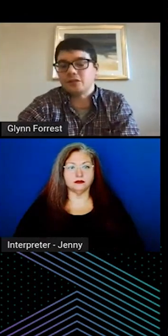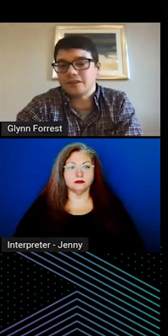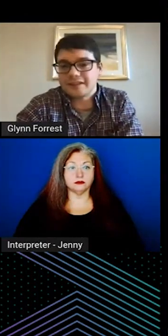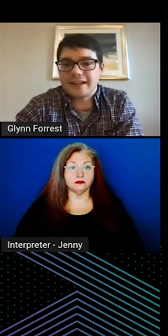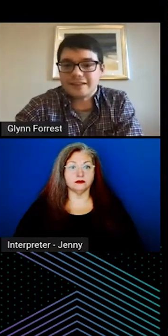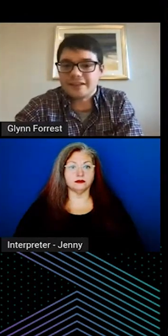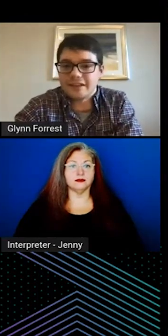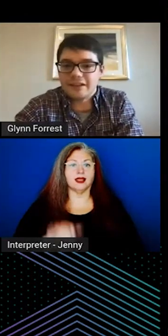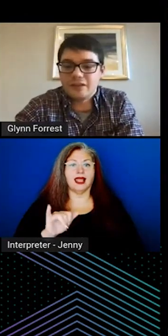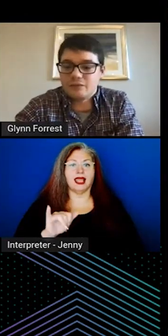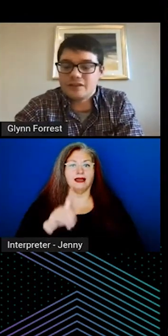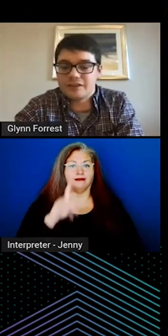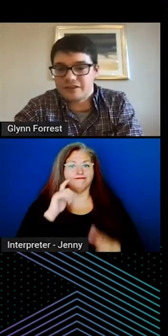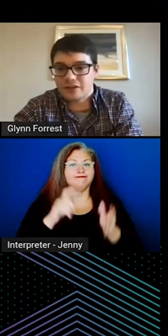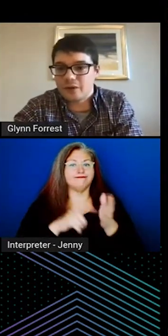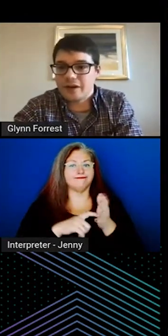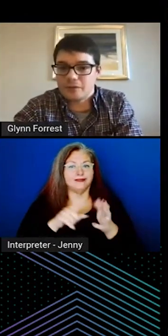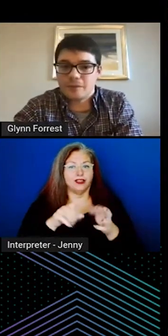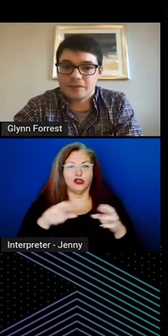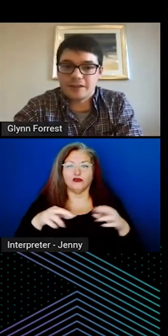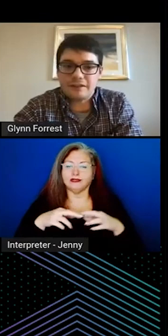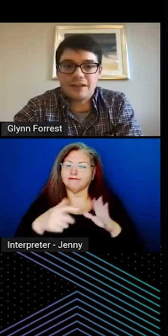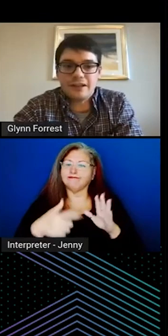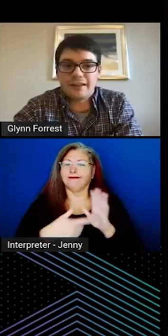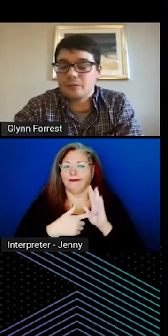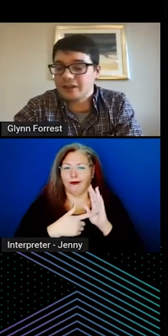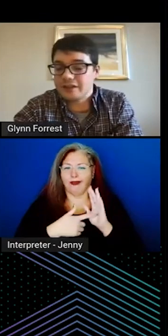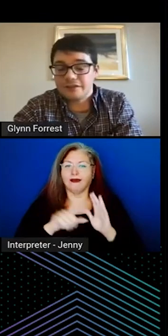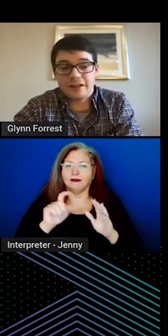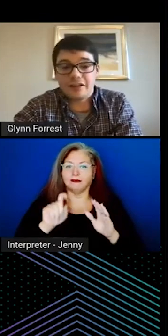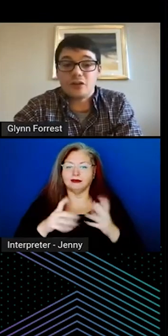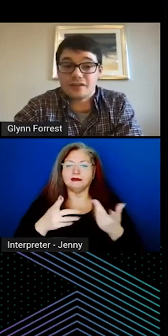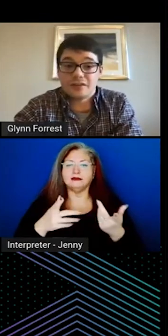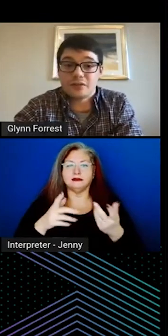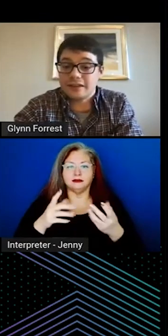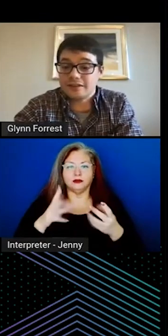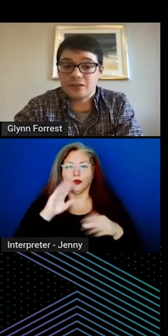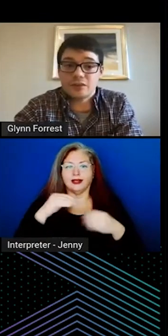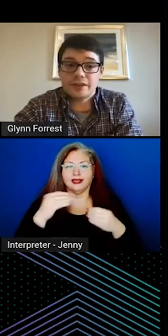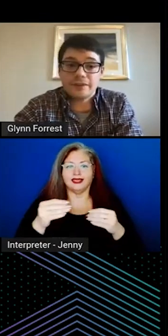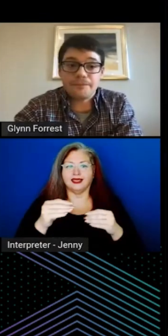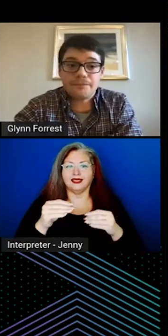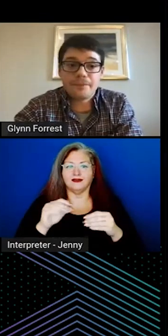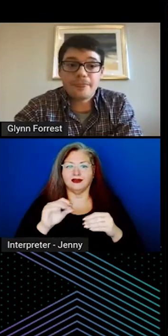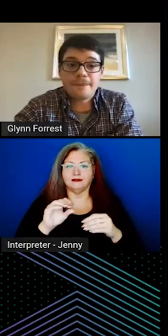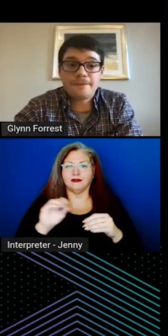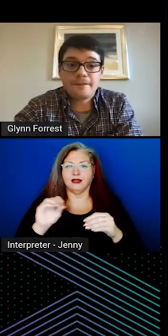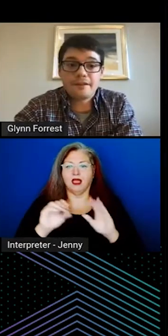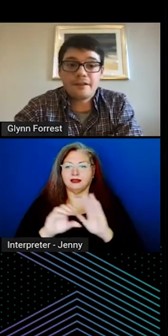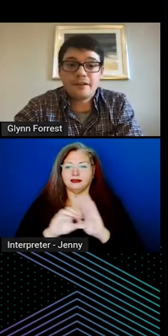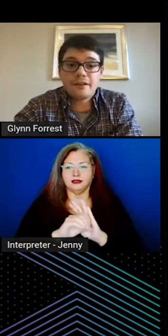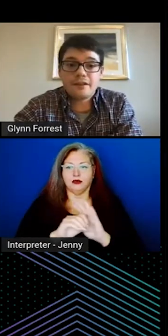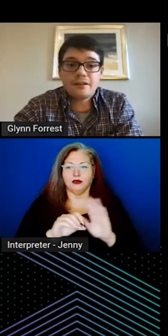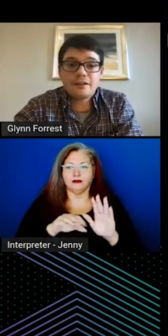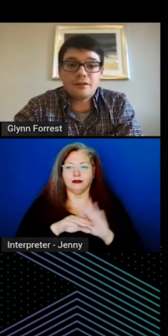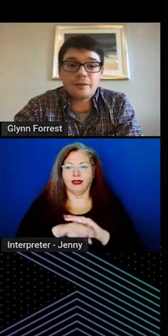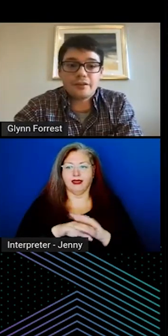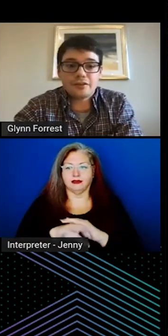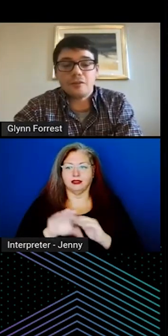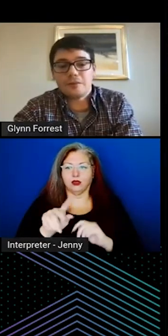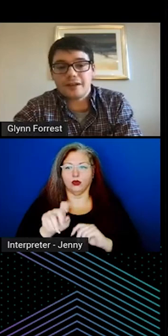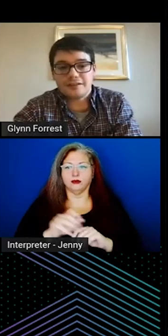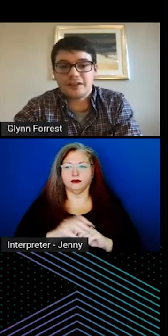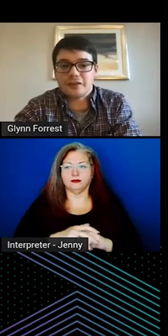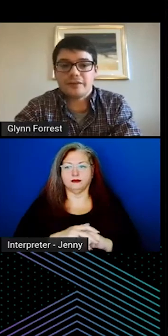Okay, so it's detected that region is a required property, and that would give a non-zero exit code there. How about